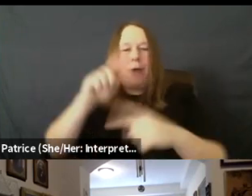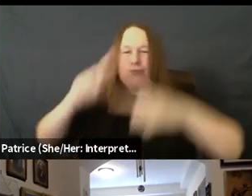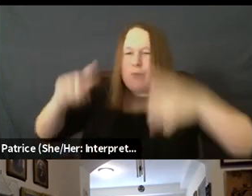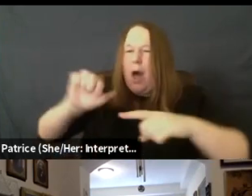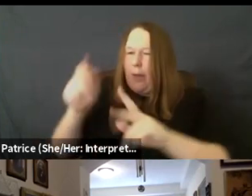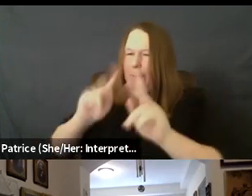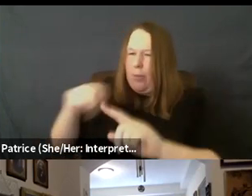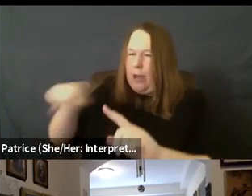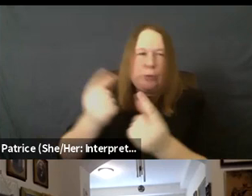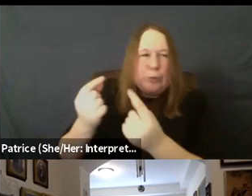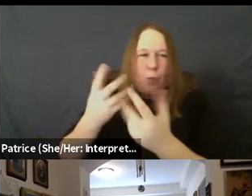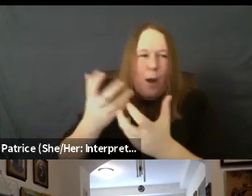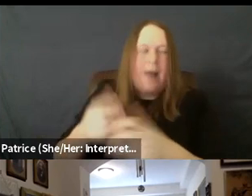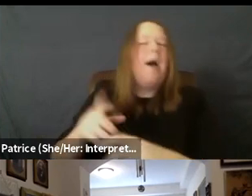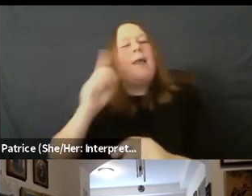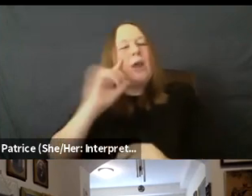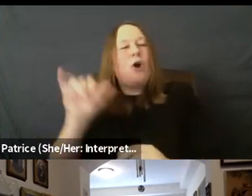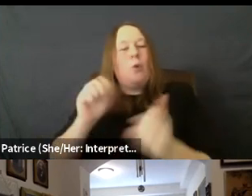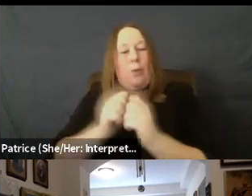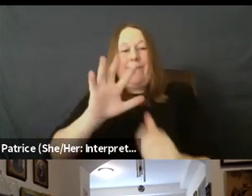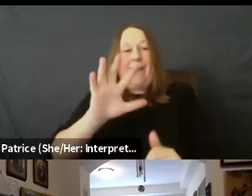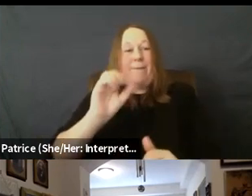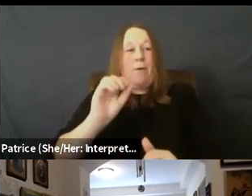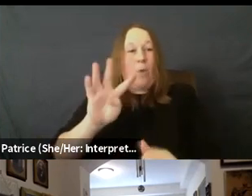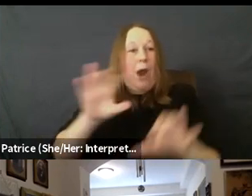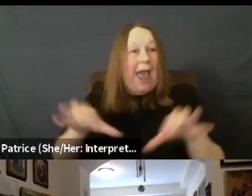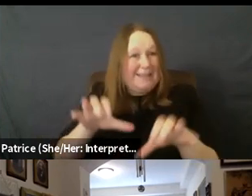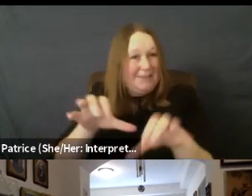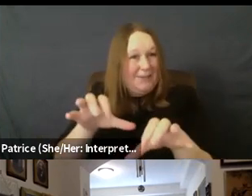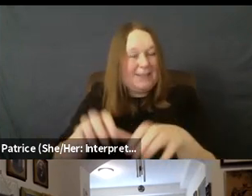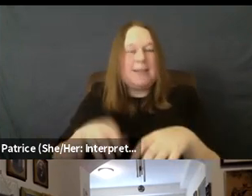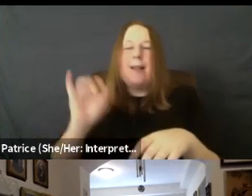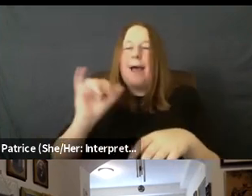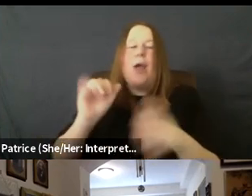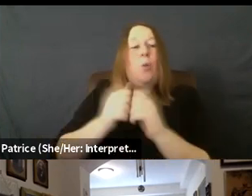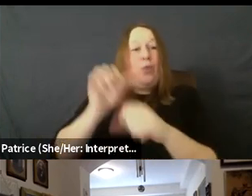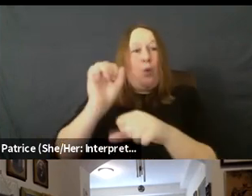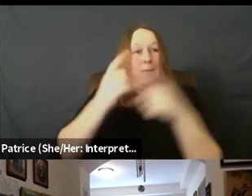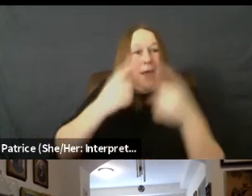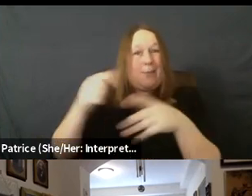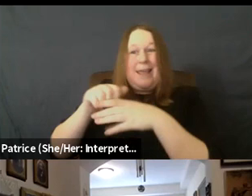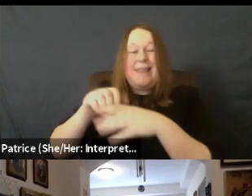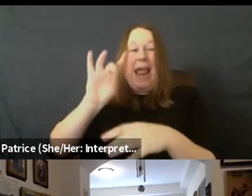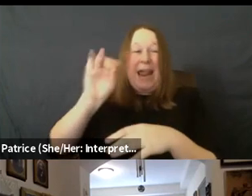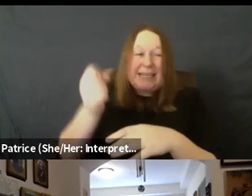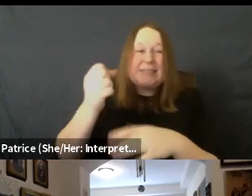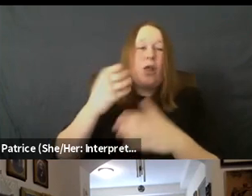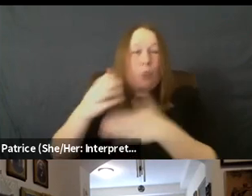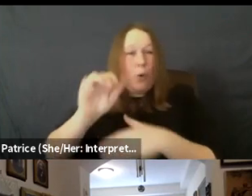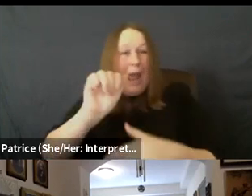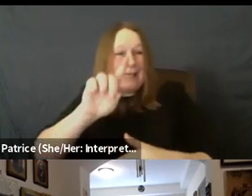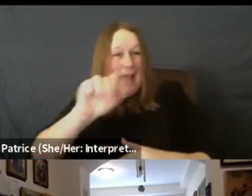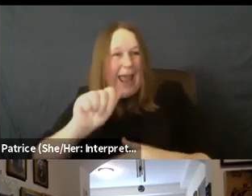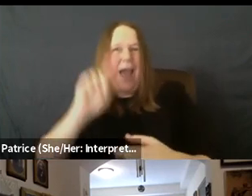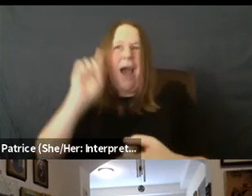doing. I think also, you know, with the 504 activities, like with the work that went on in the 80s through the ADA and